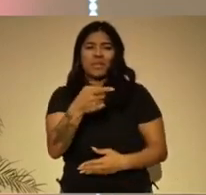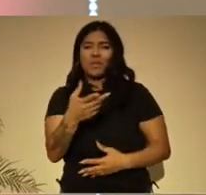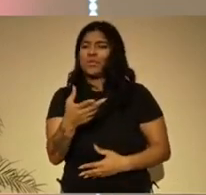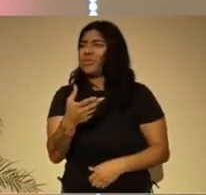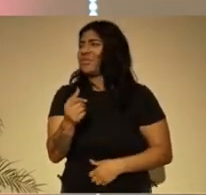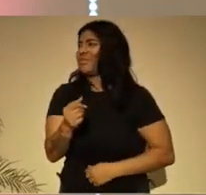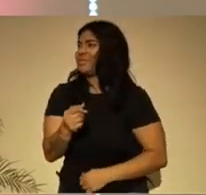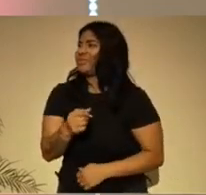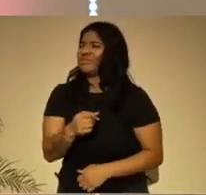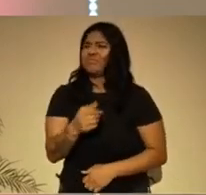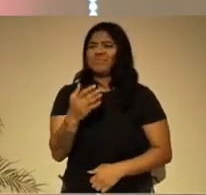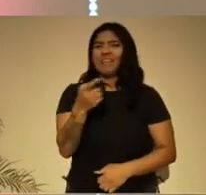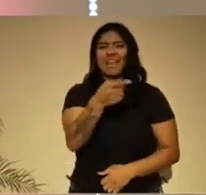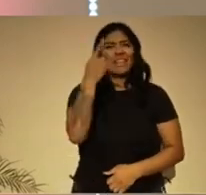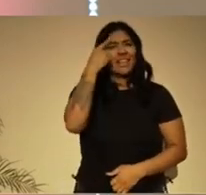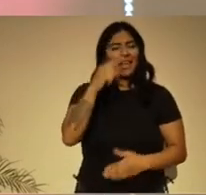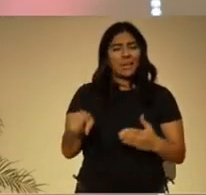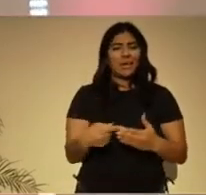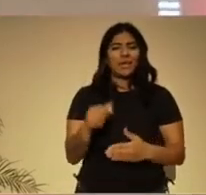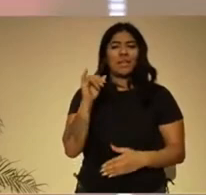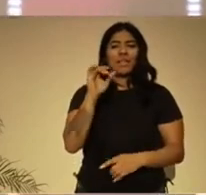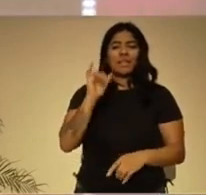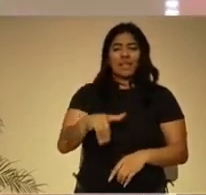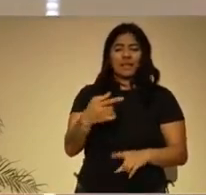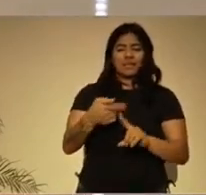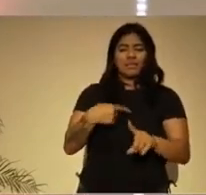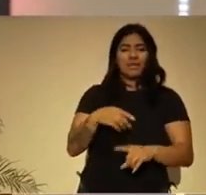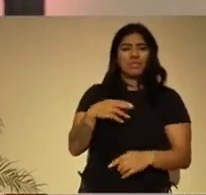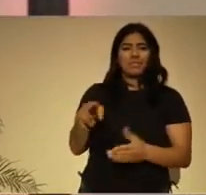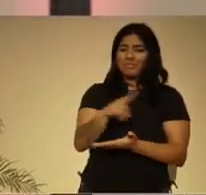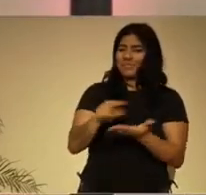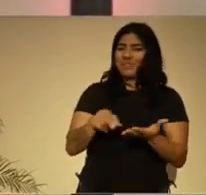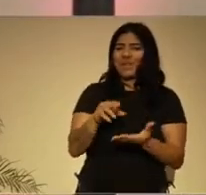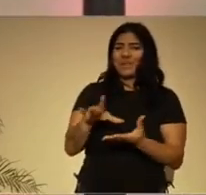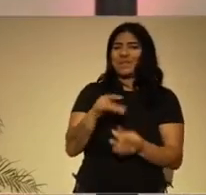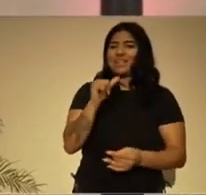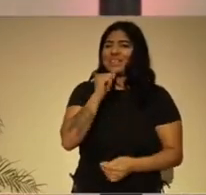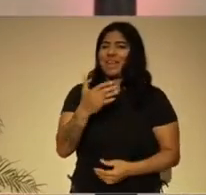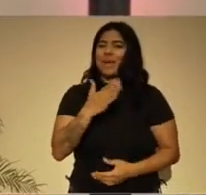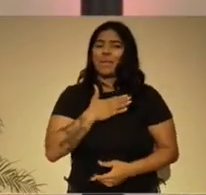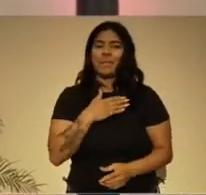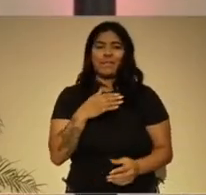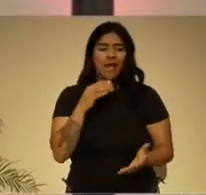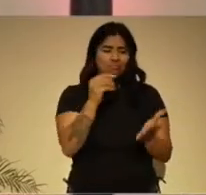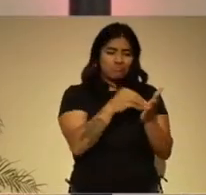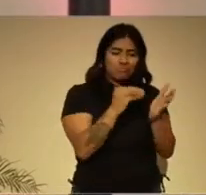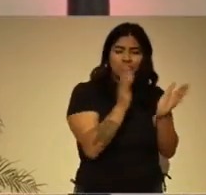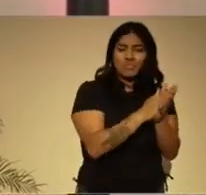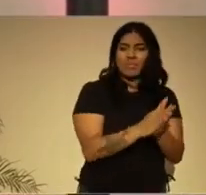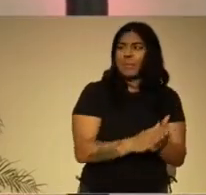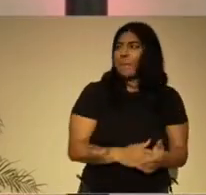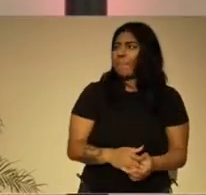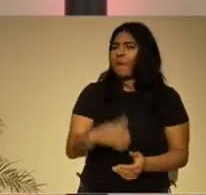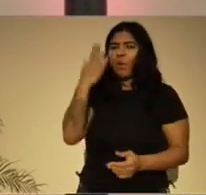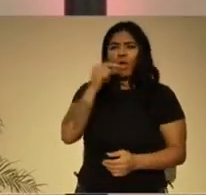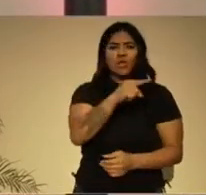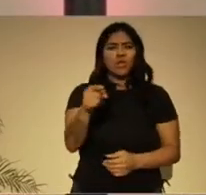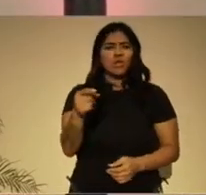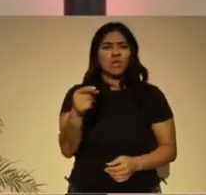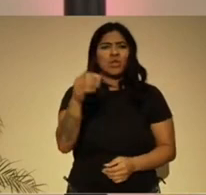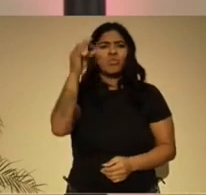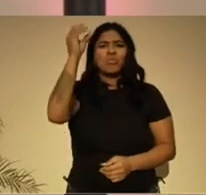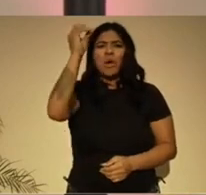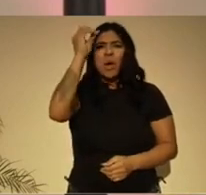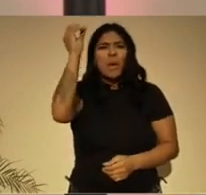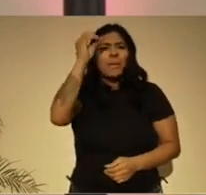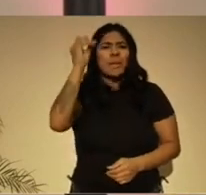Oof. That was from the Holy Spirit, because that was not in my notes. Like, why are you so concerned about the opinions of people that have not